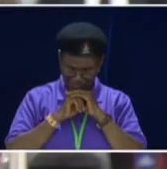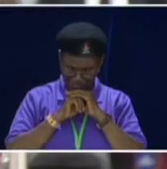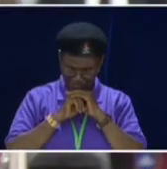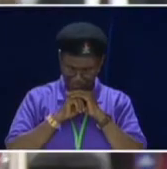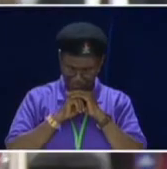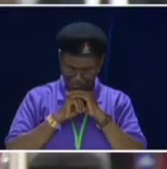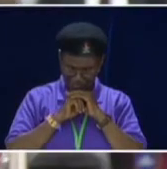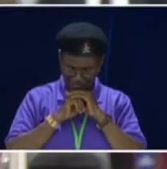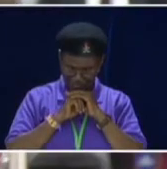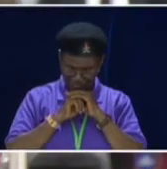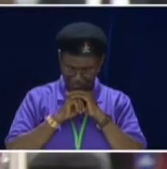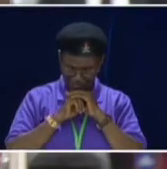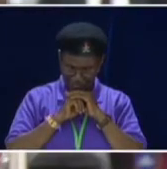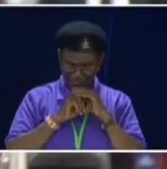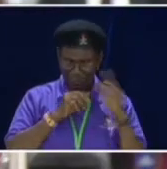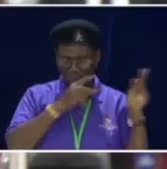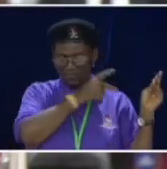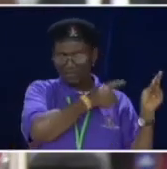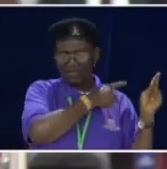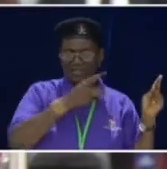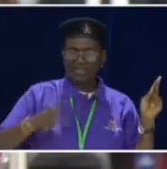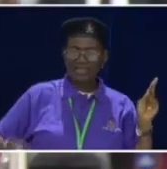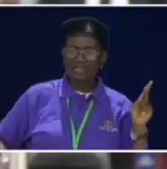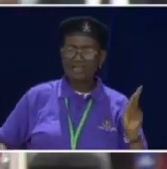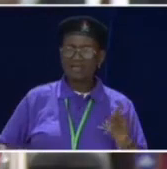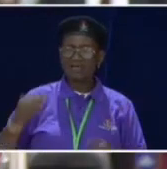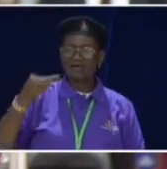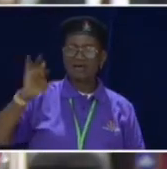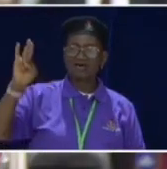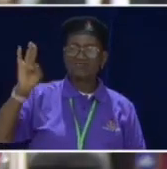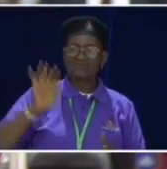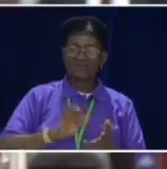King of glory, we worship you.